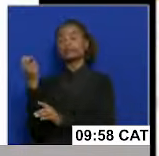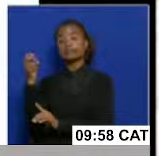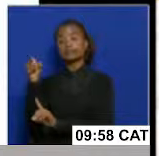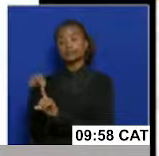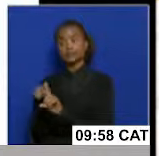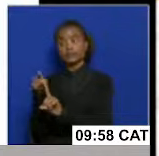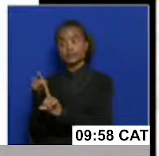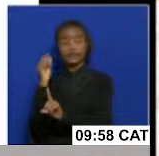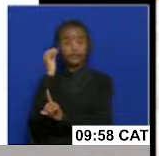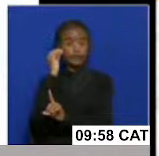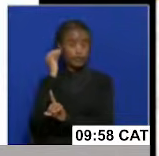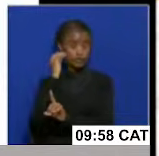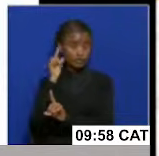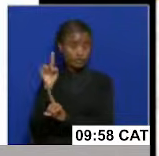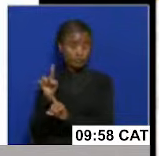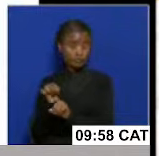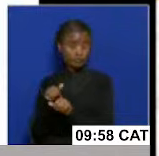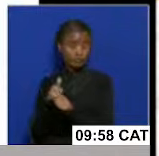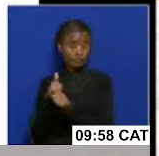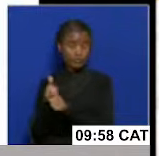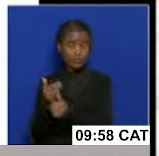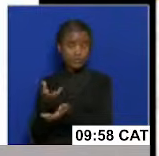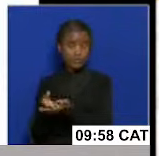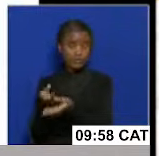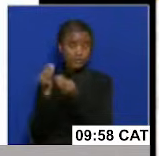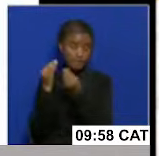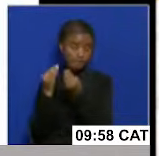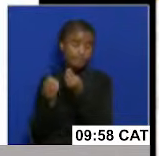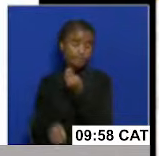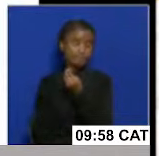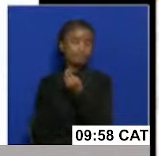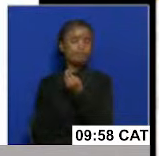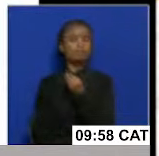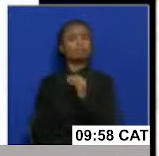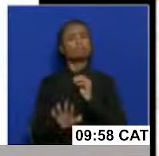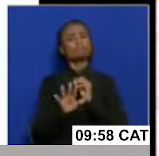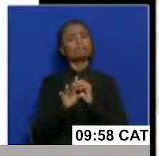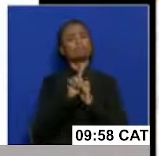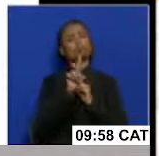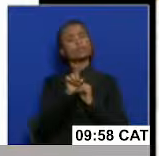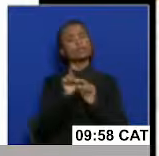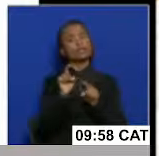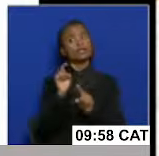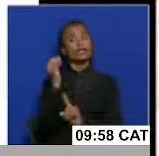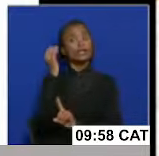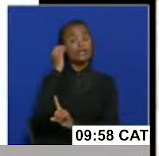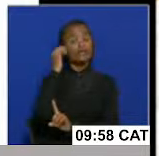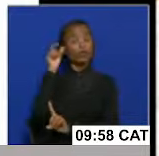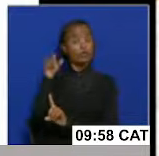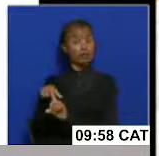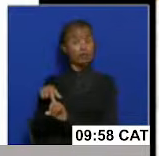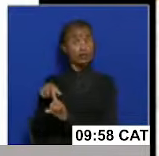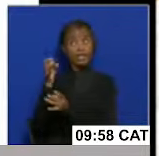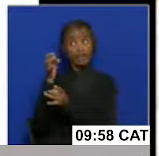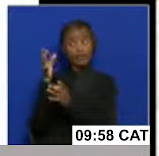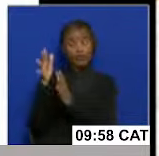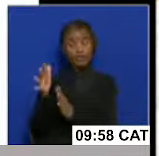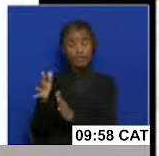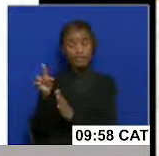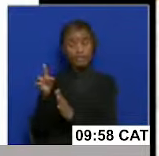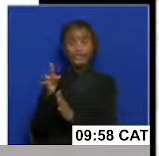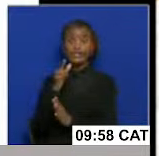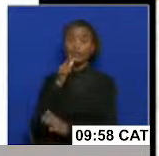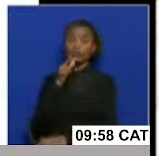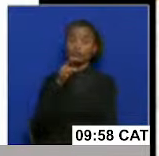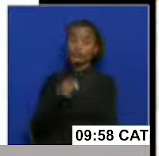So, when the informer told you that he wanted someone to get the stones for him from